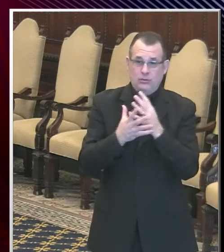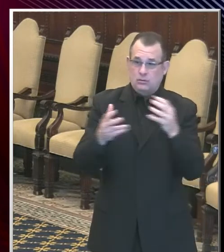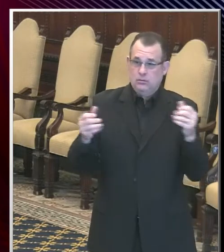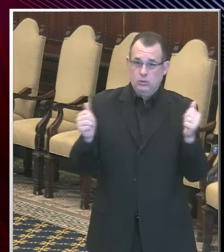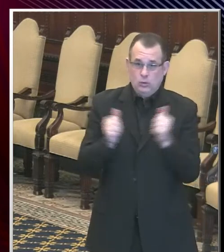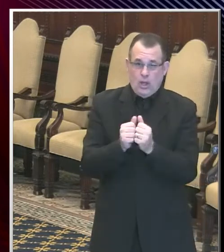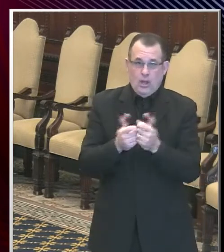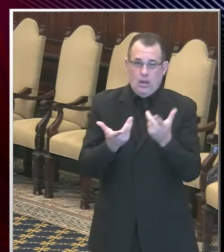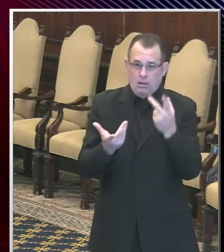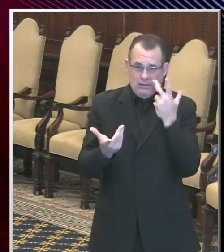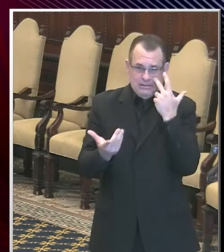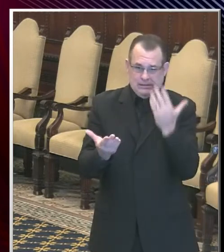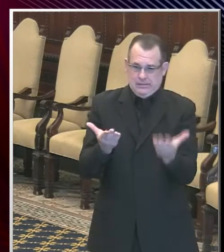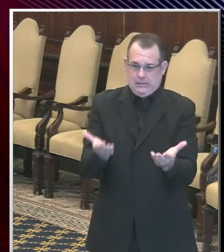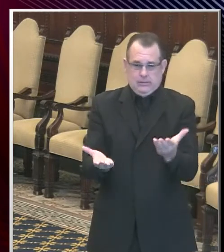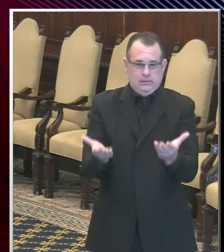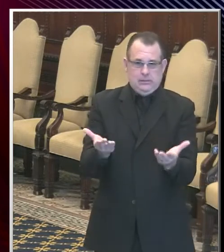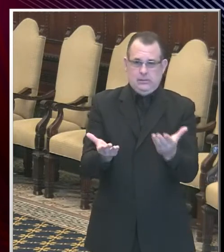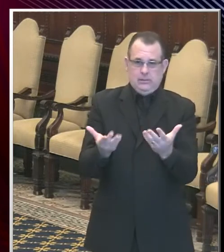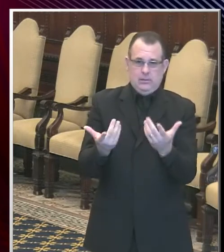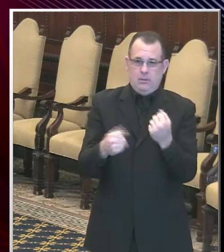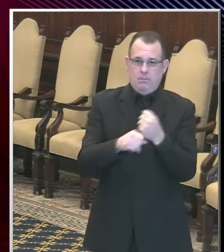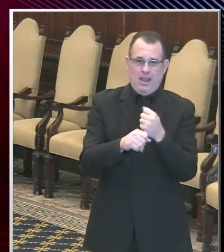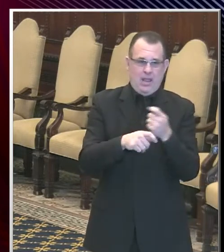things and making trade-offs.